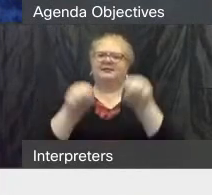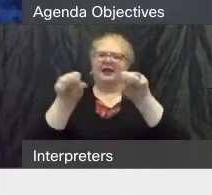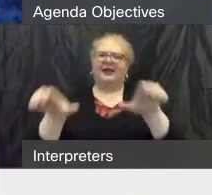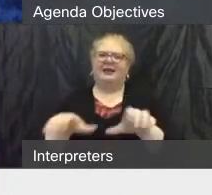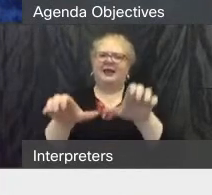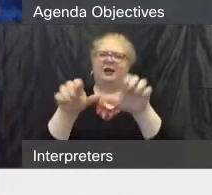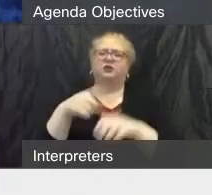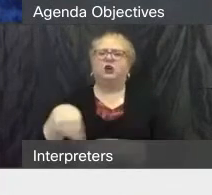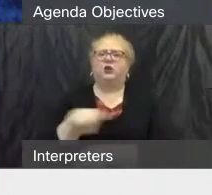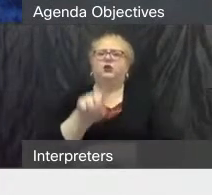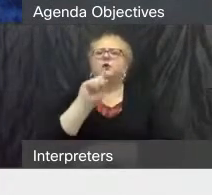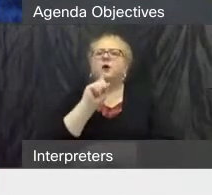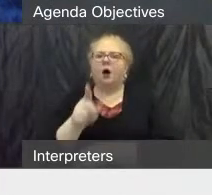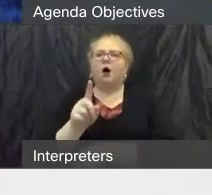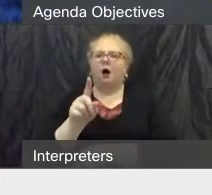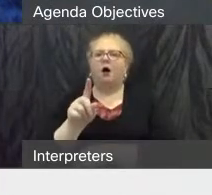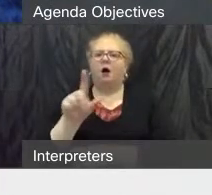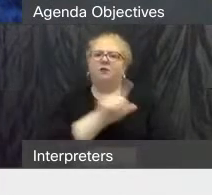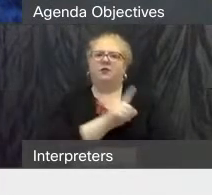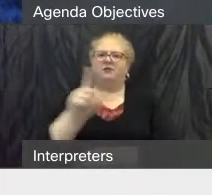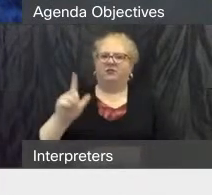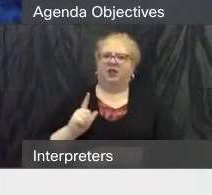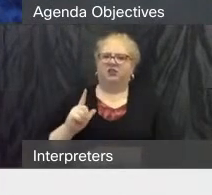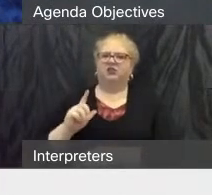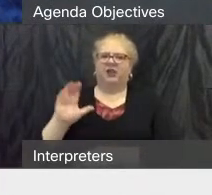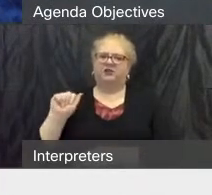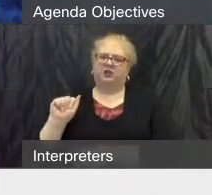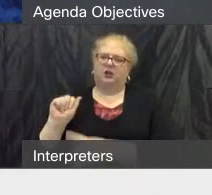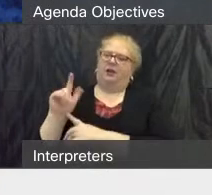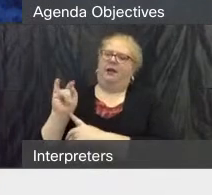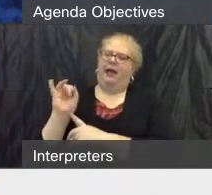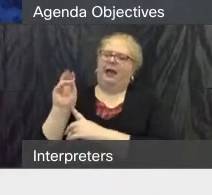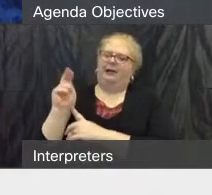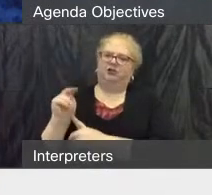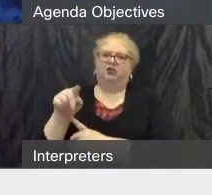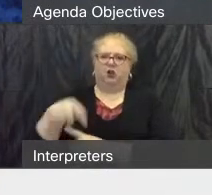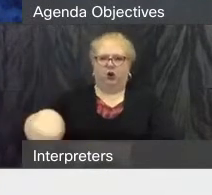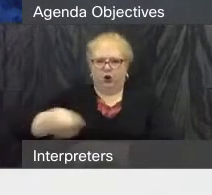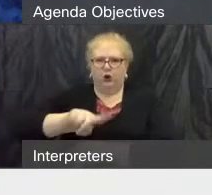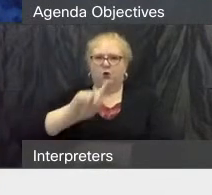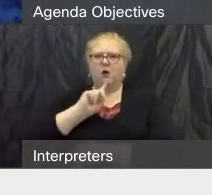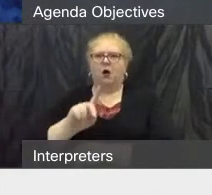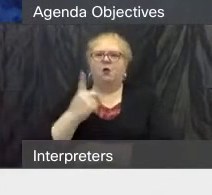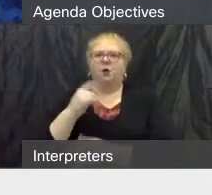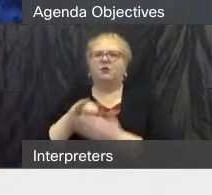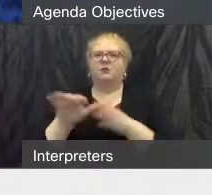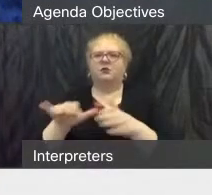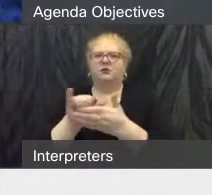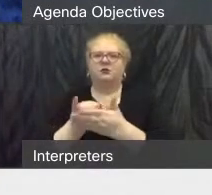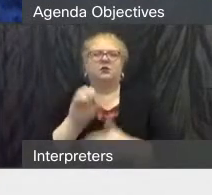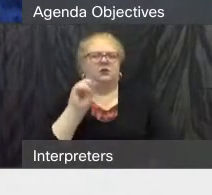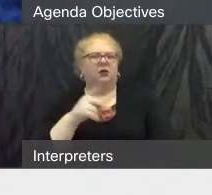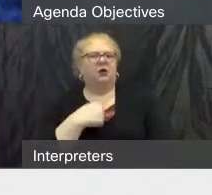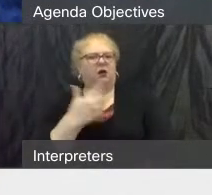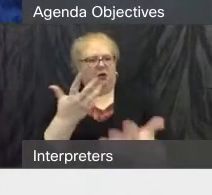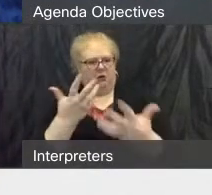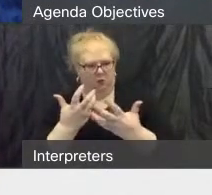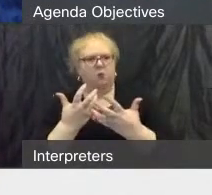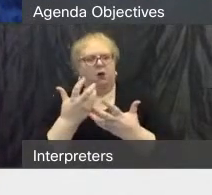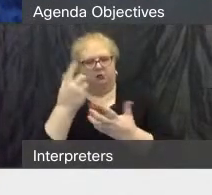quintessential legislative action, and you are the legislative body. That's what I thought. So I would like that line item budget request